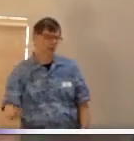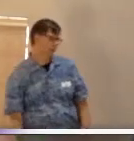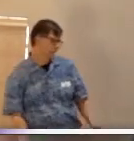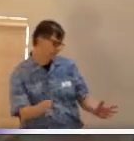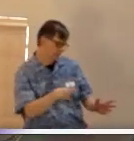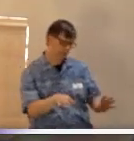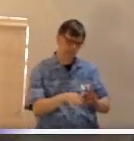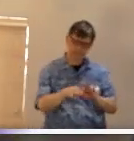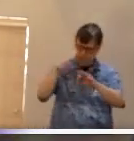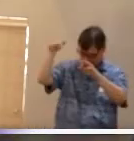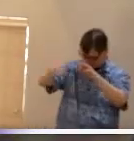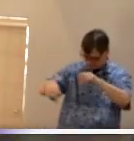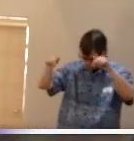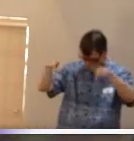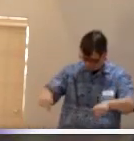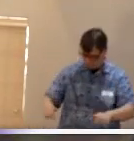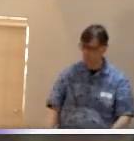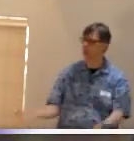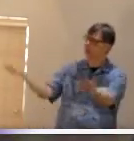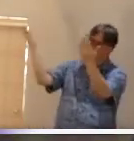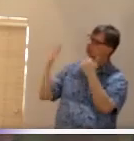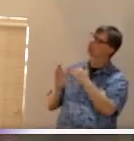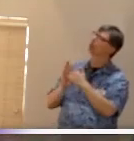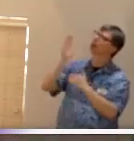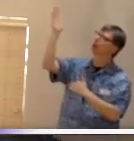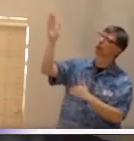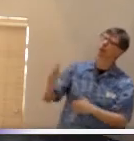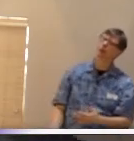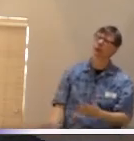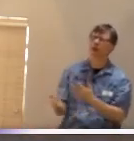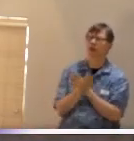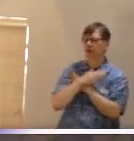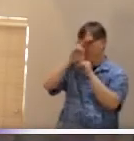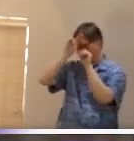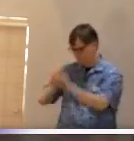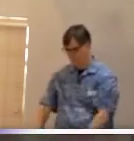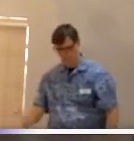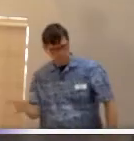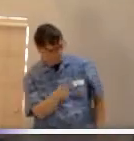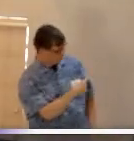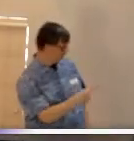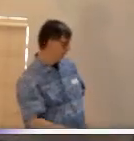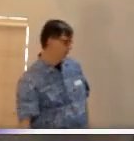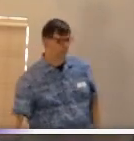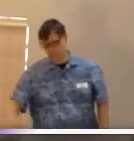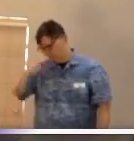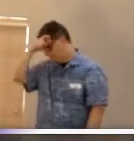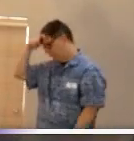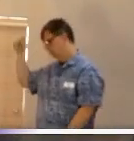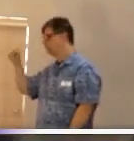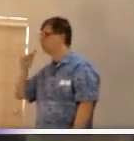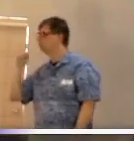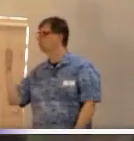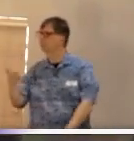down here unconsciously start to come up, and we have to love bomb them. We have to recognize that they